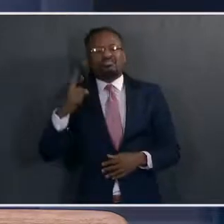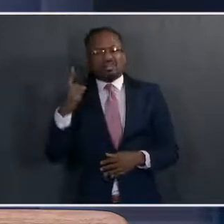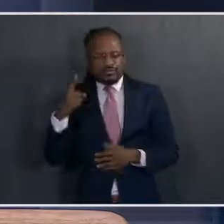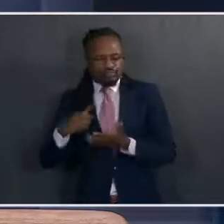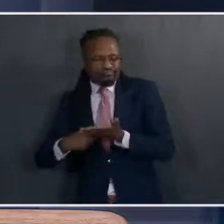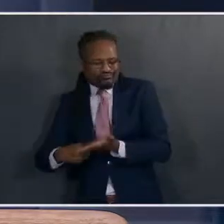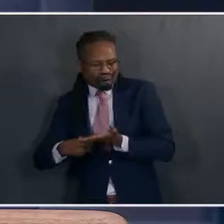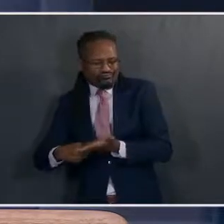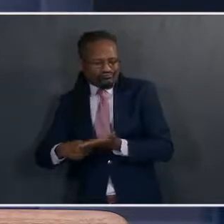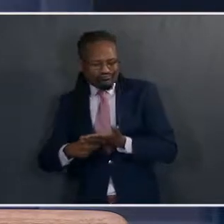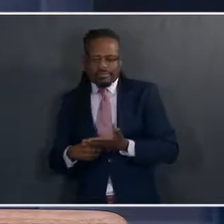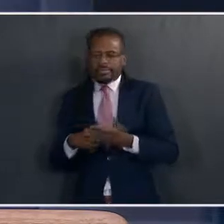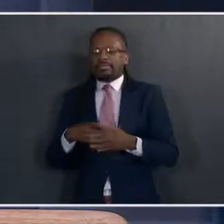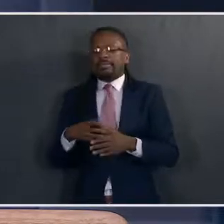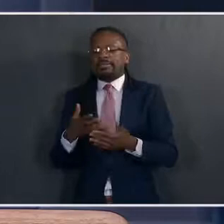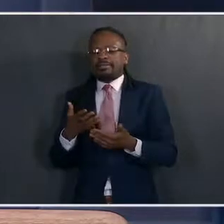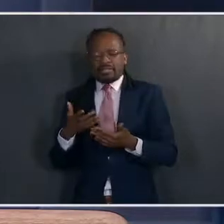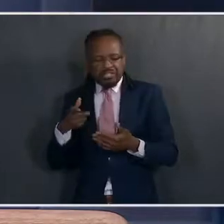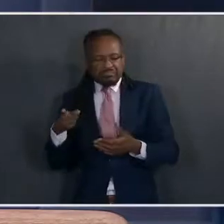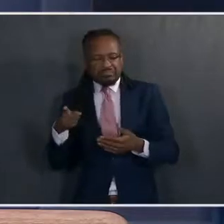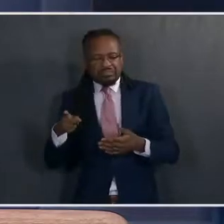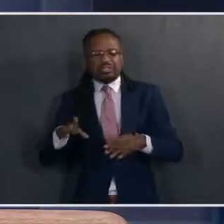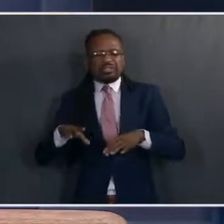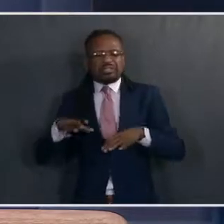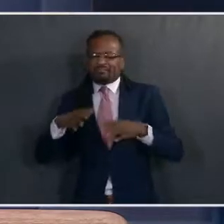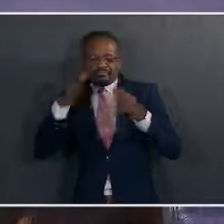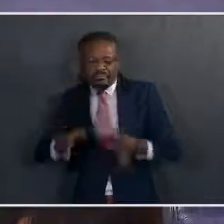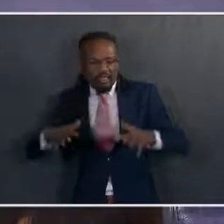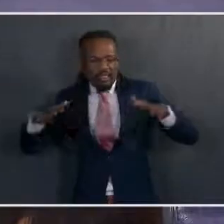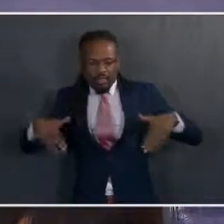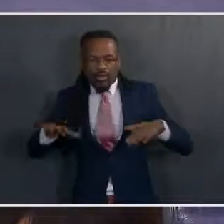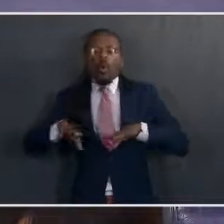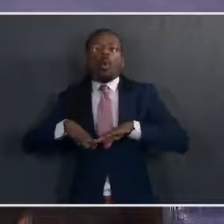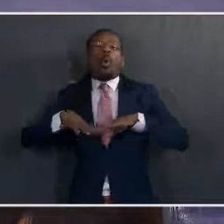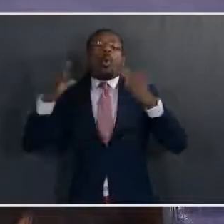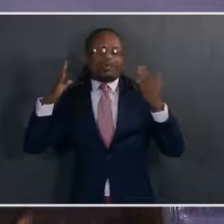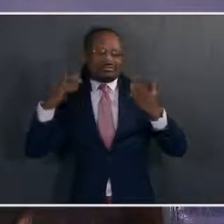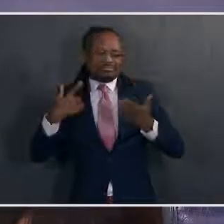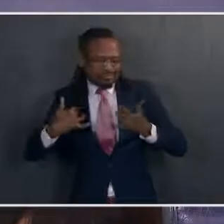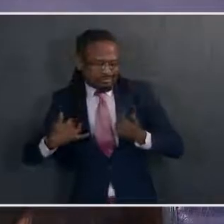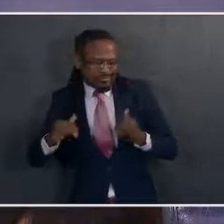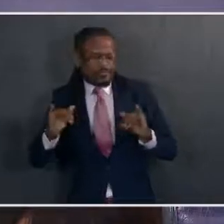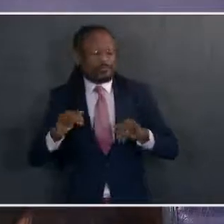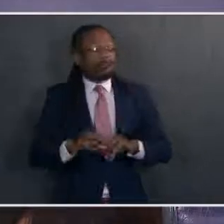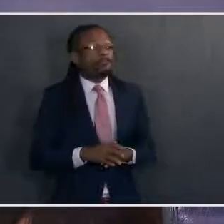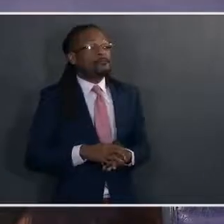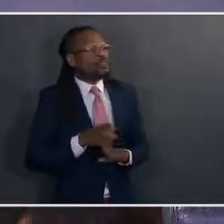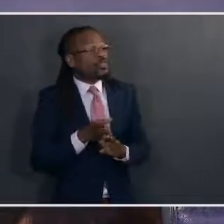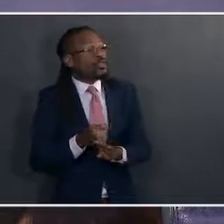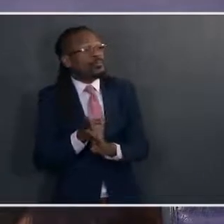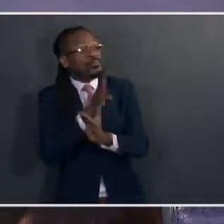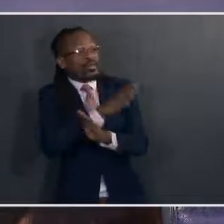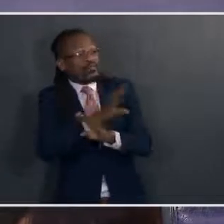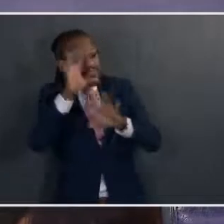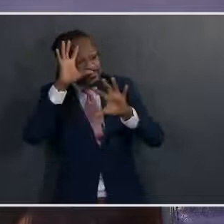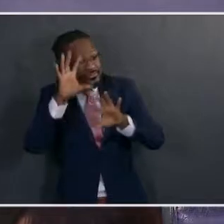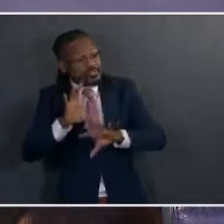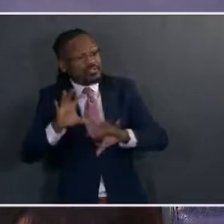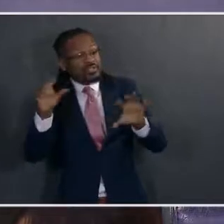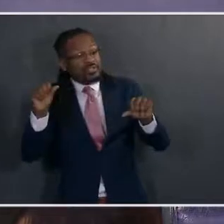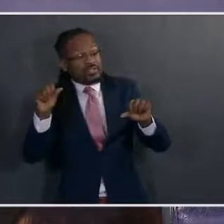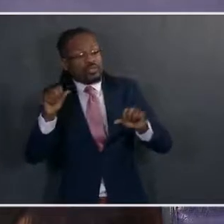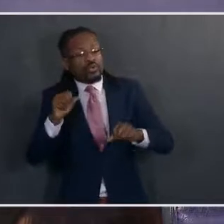has been a conclusion, but certainly he's open to having that discussion. And I also want to ask, in the previous administration, often